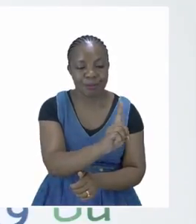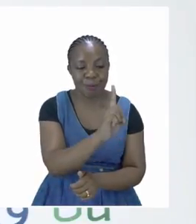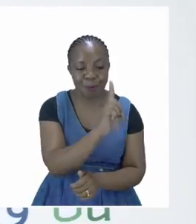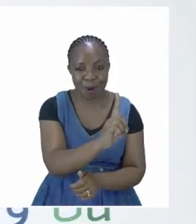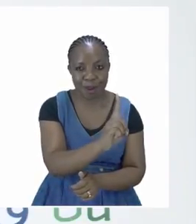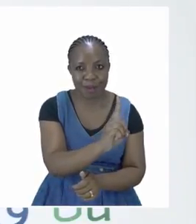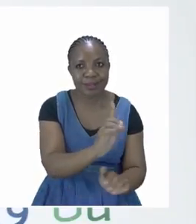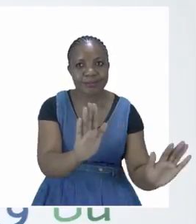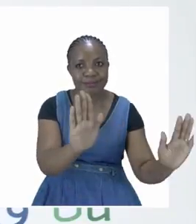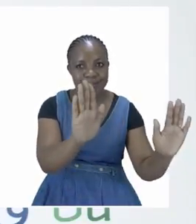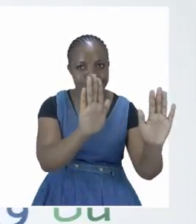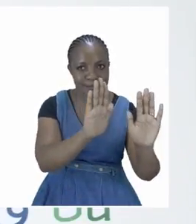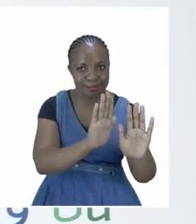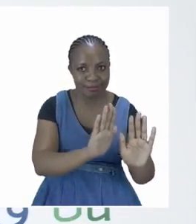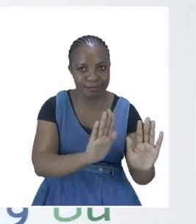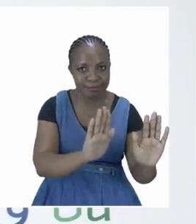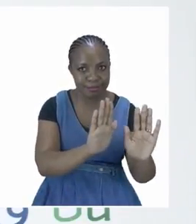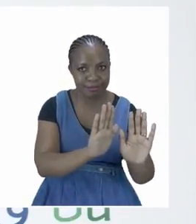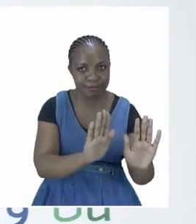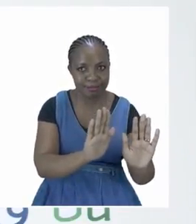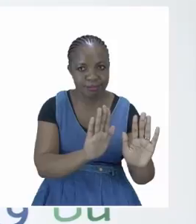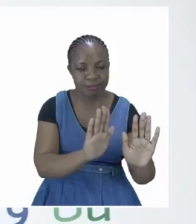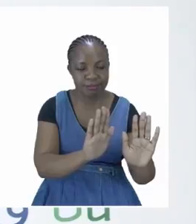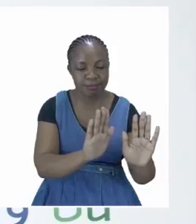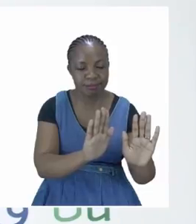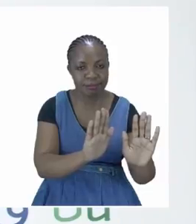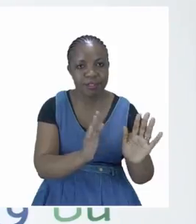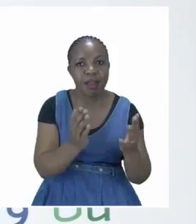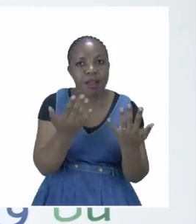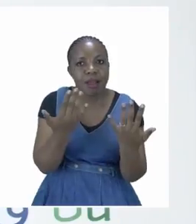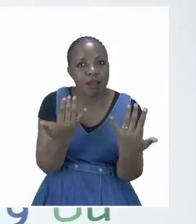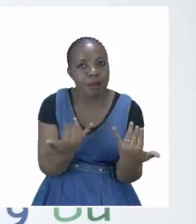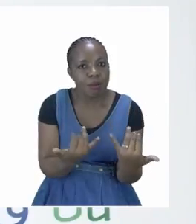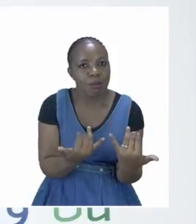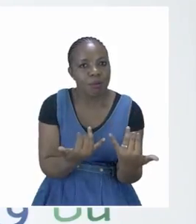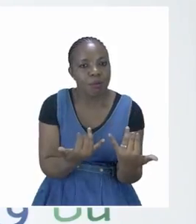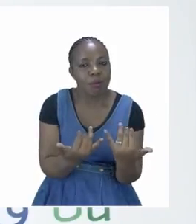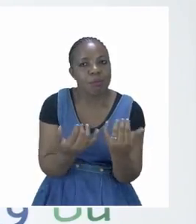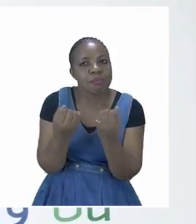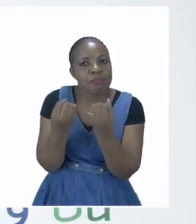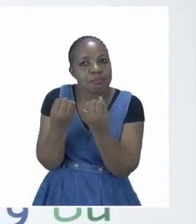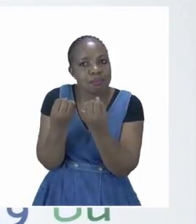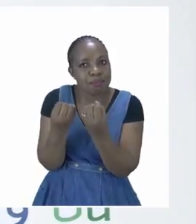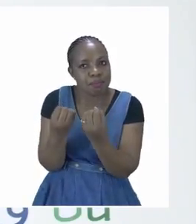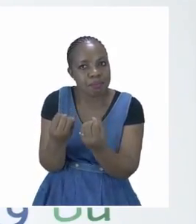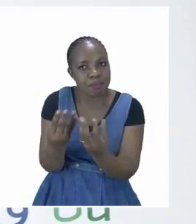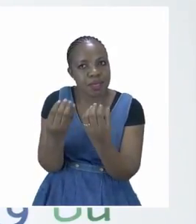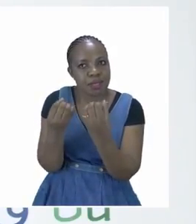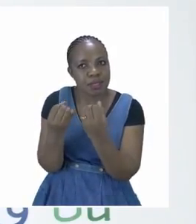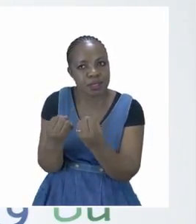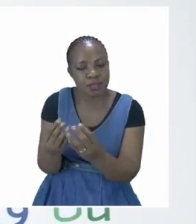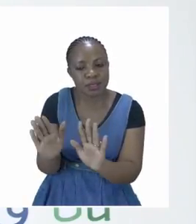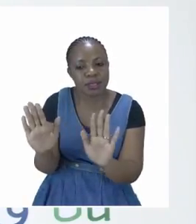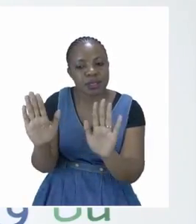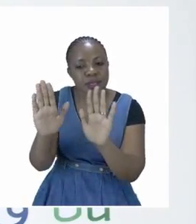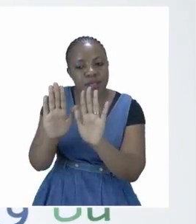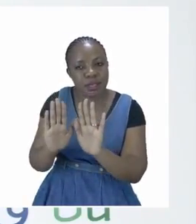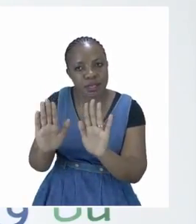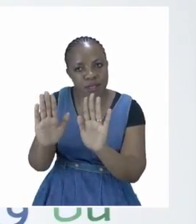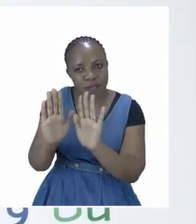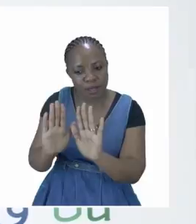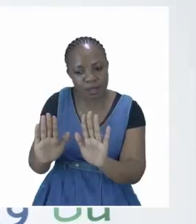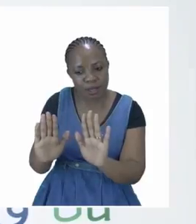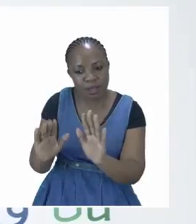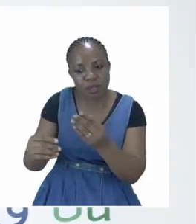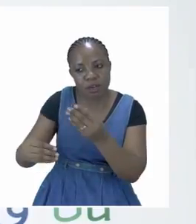and we want to change it to more than one, we will add an S and then